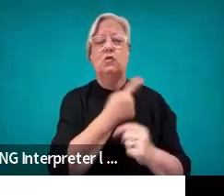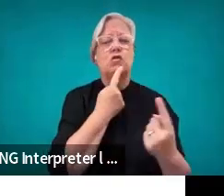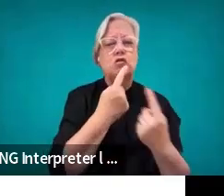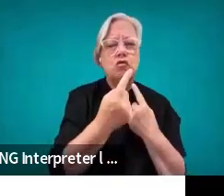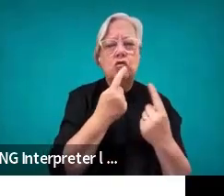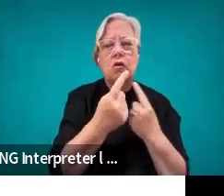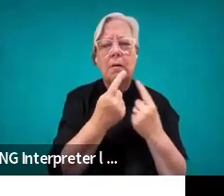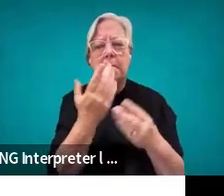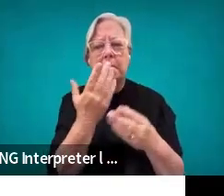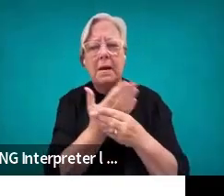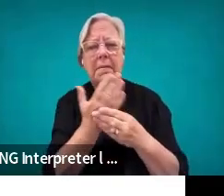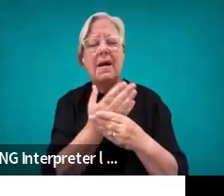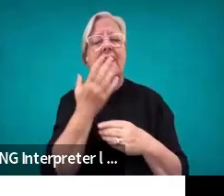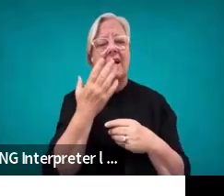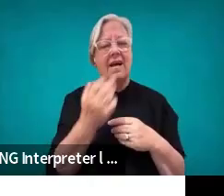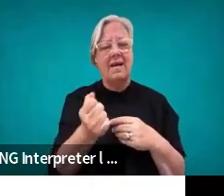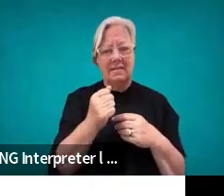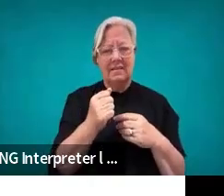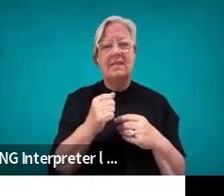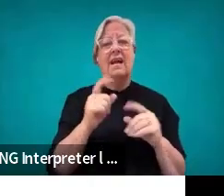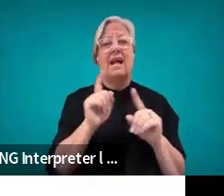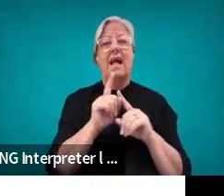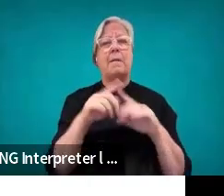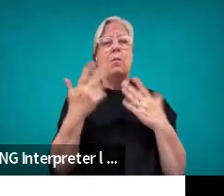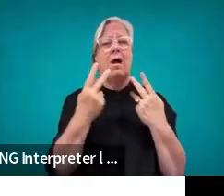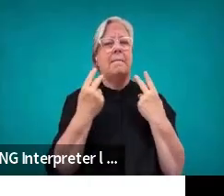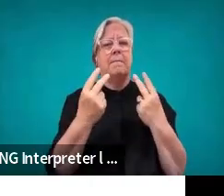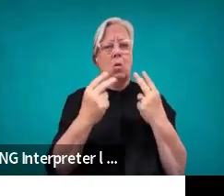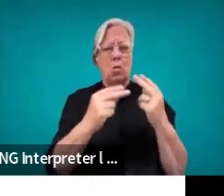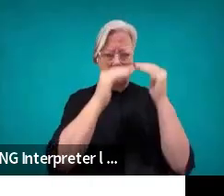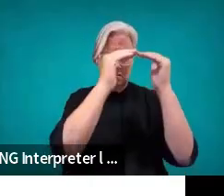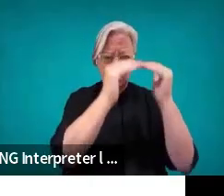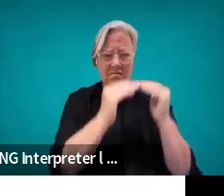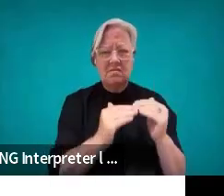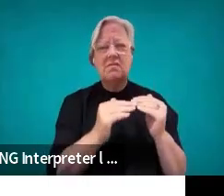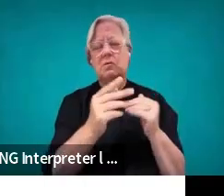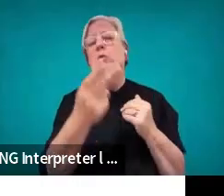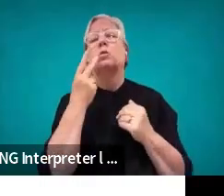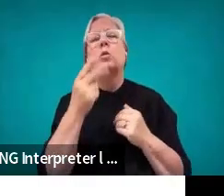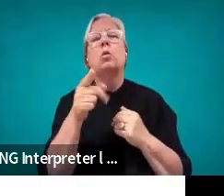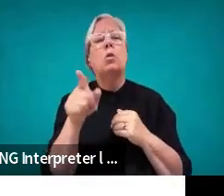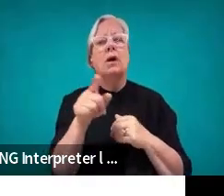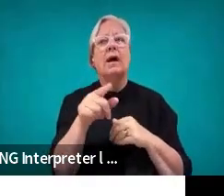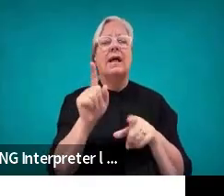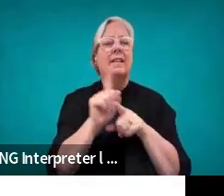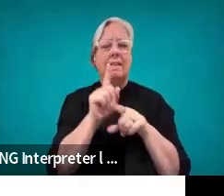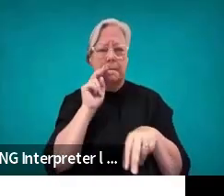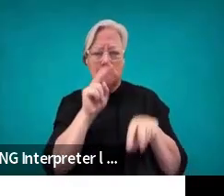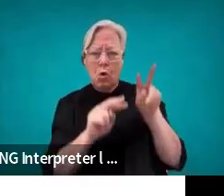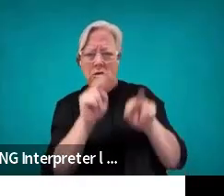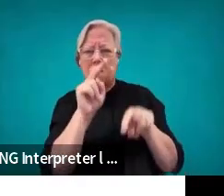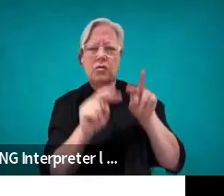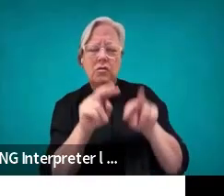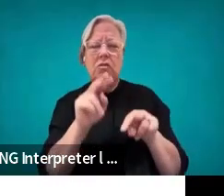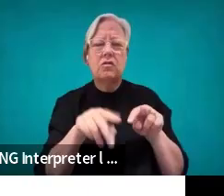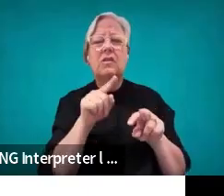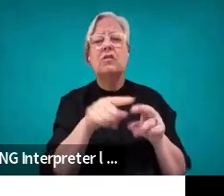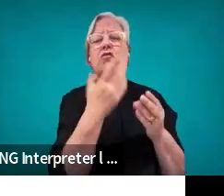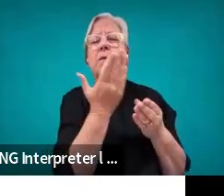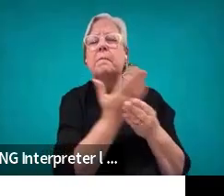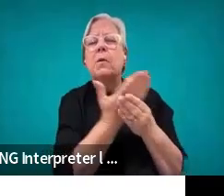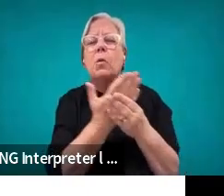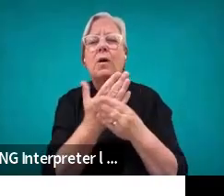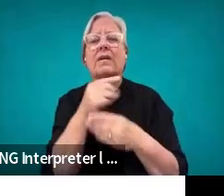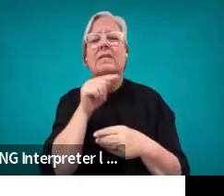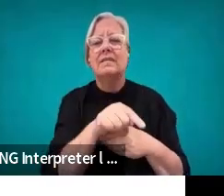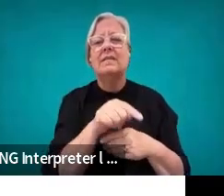incorporated the top line items that we saw was highlighted in the monitoring reports of civil society